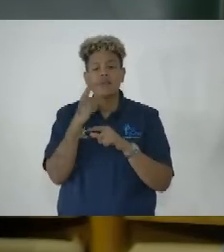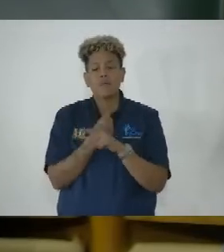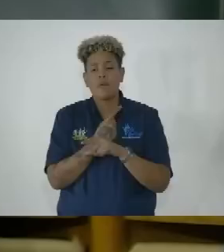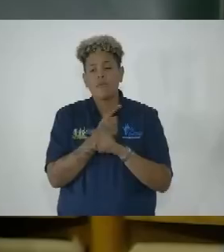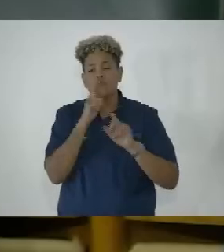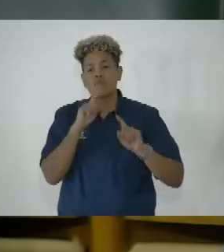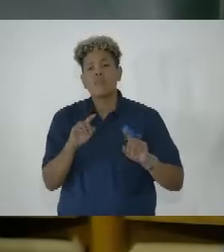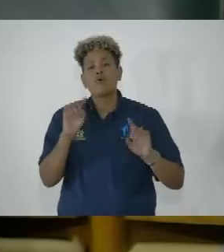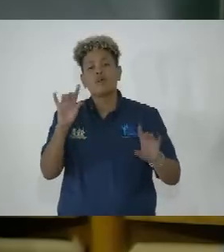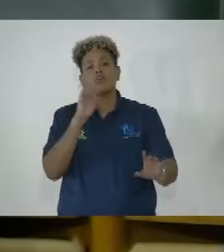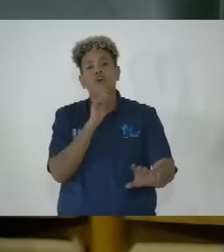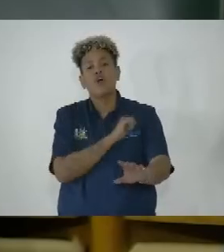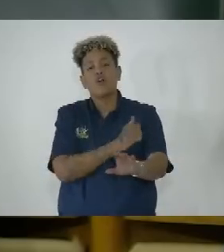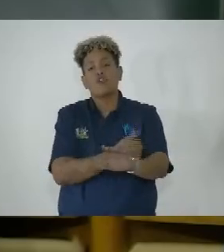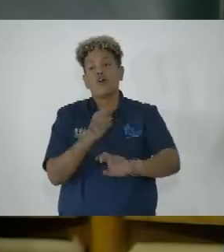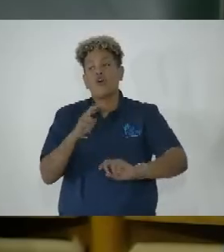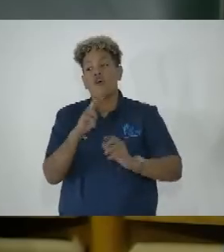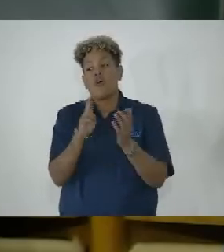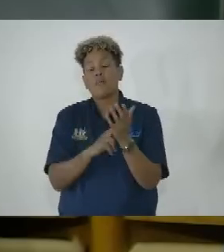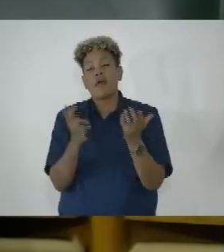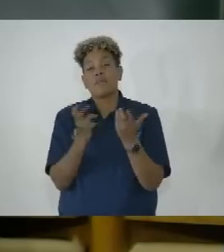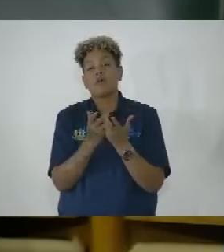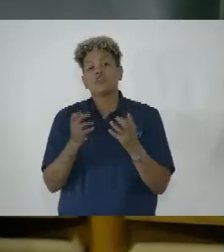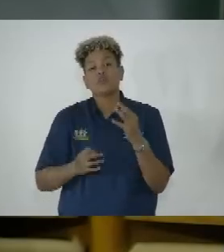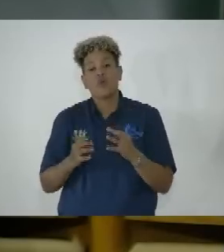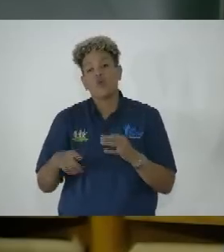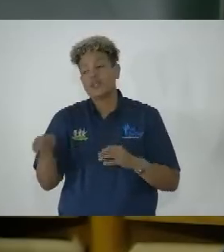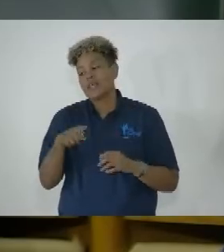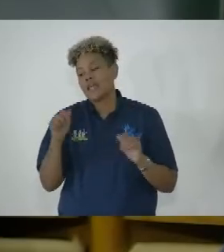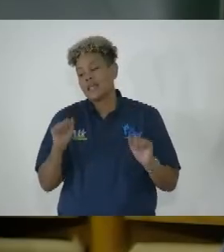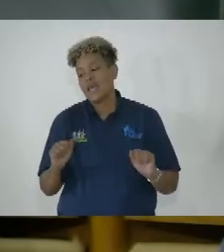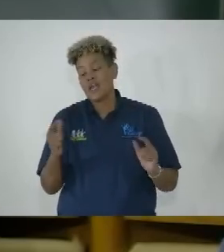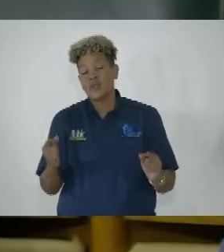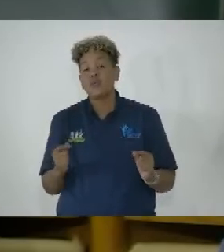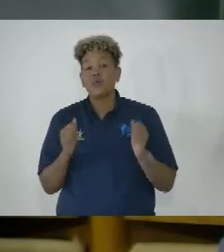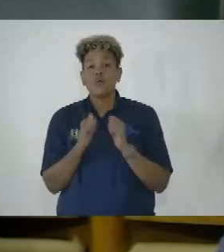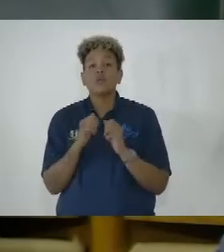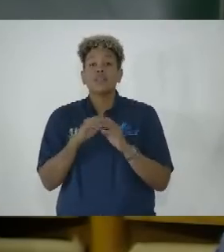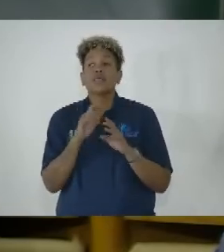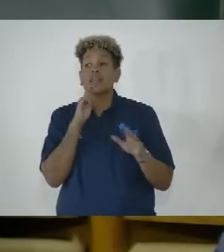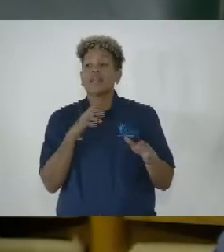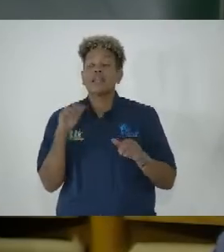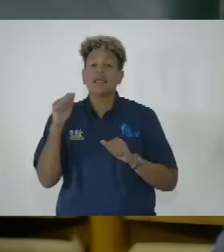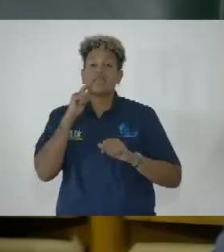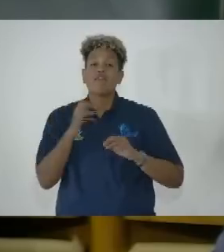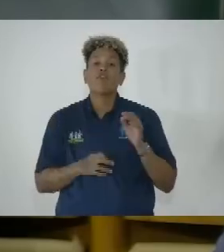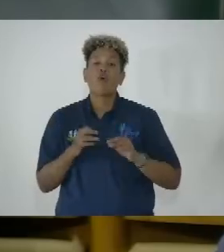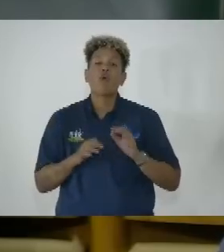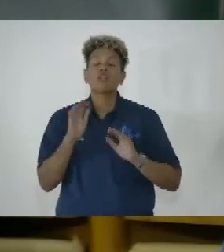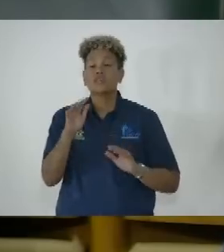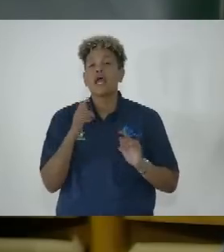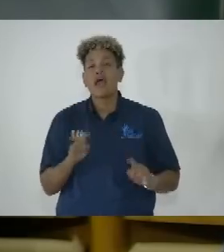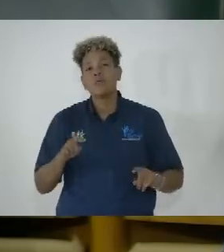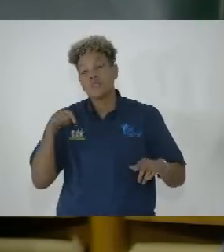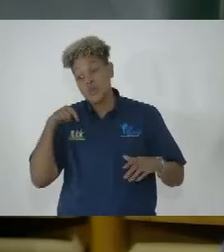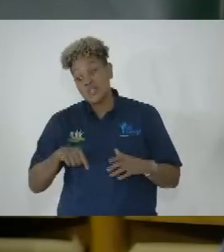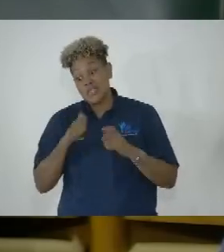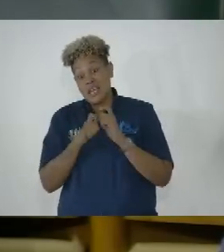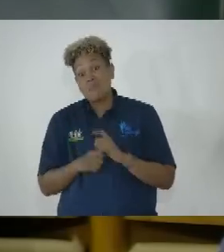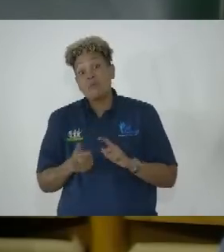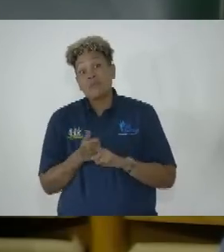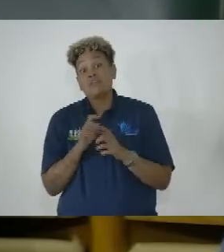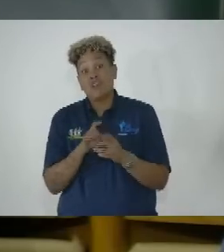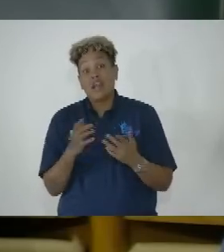to the authorities or to apply to the court, that they can do so with the leave of the court. So this amendment